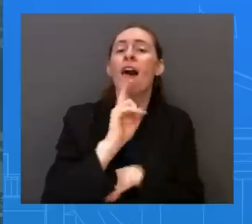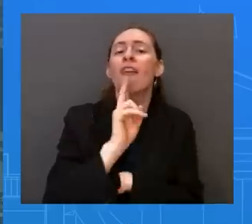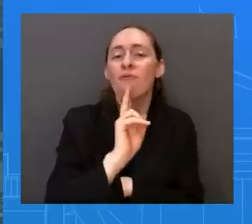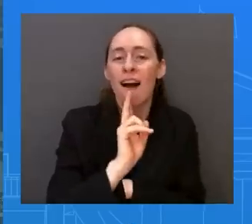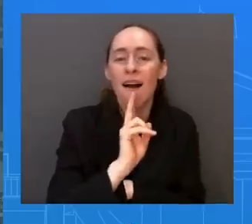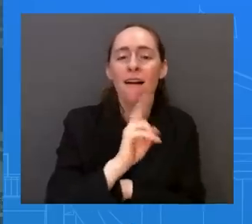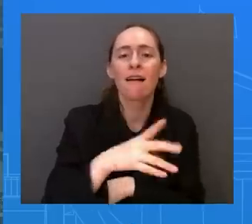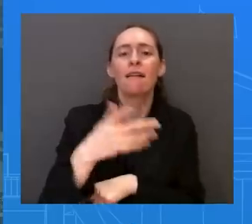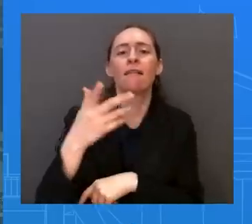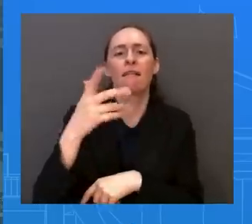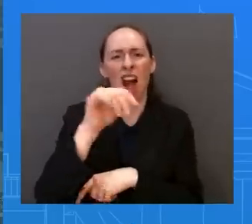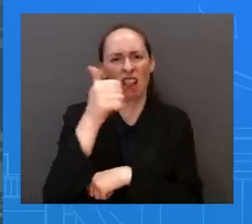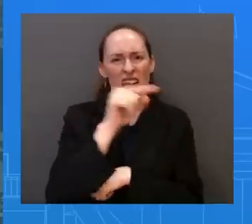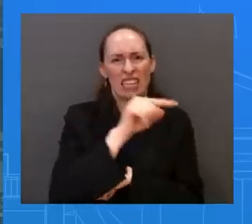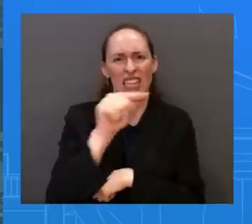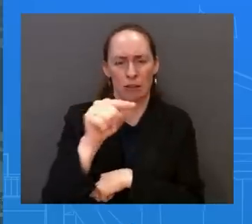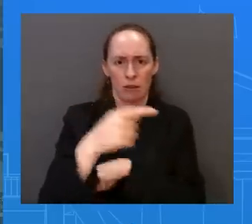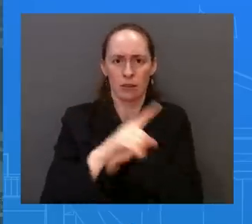These investments